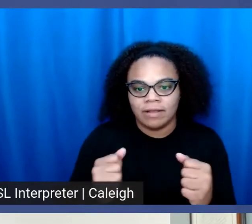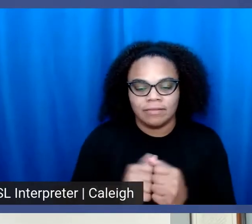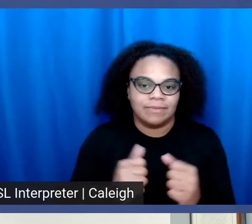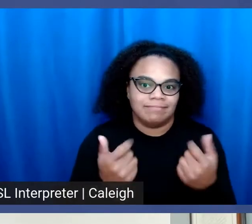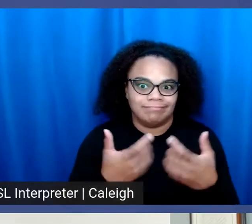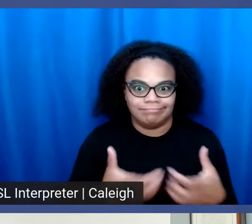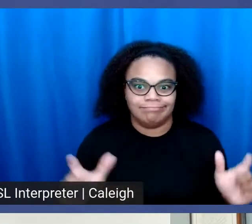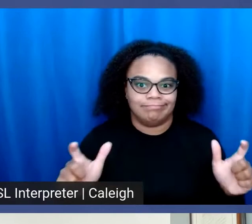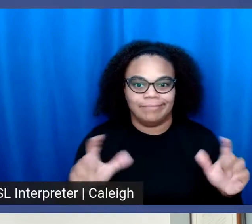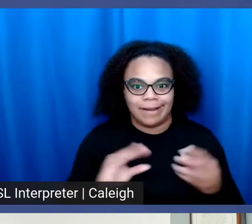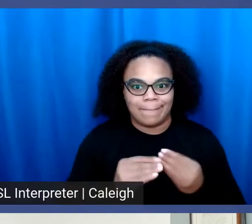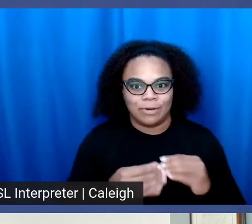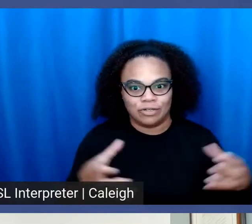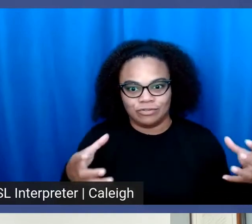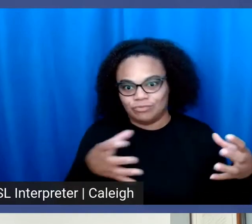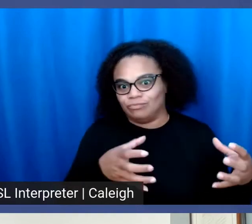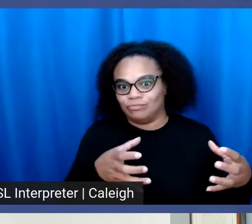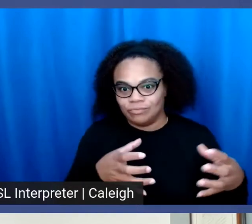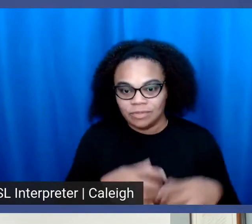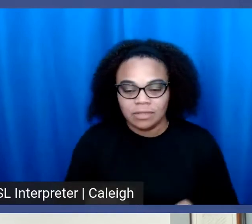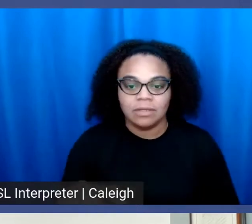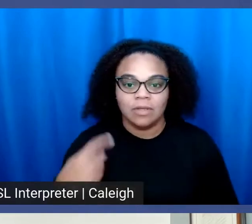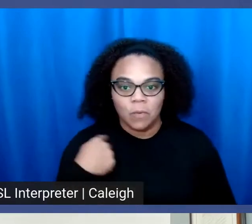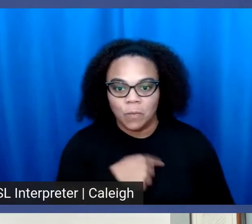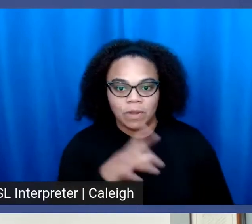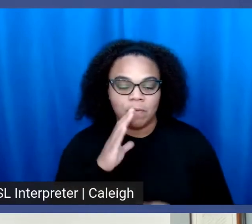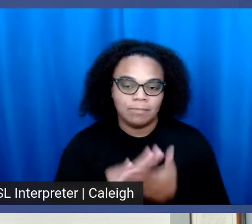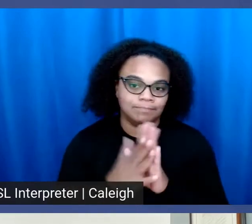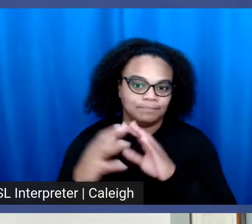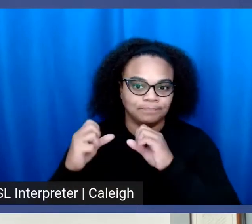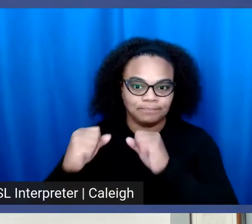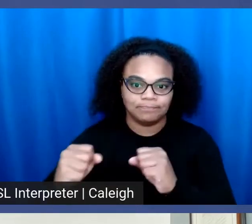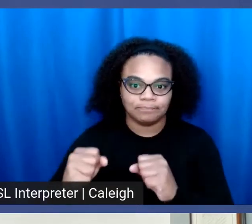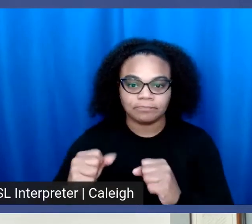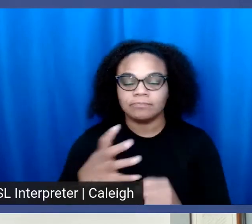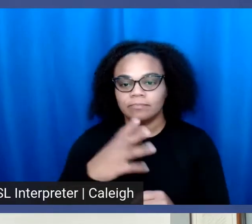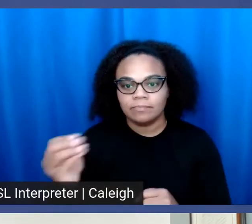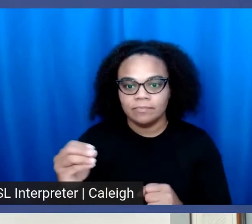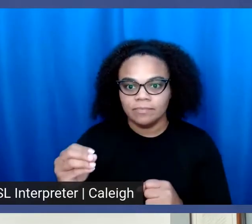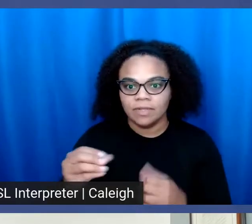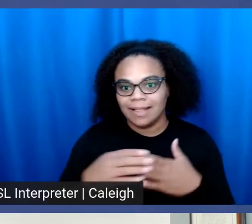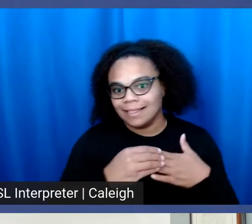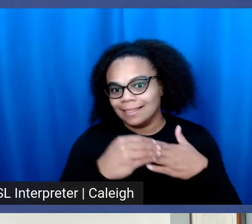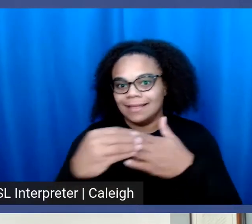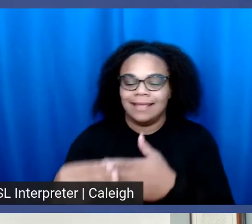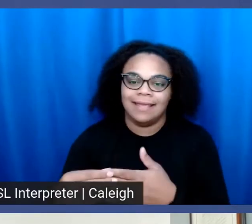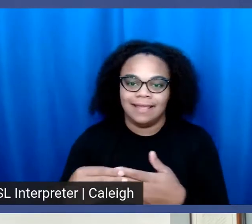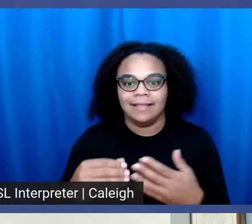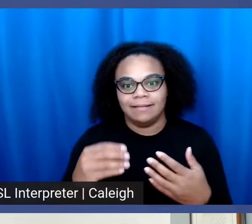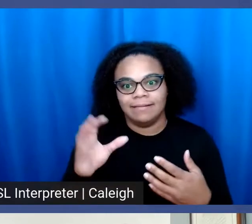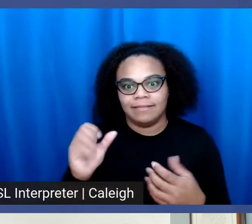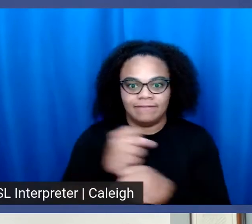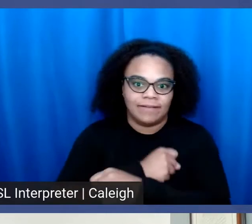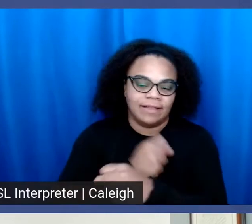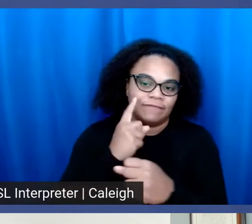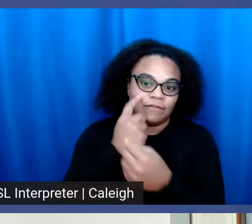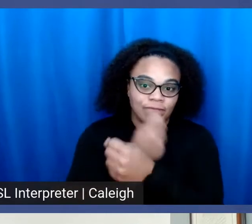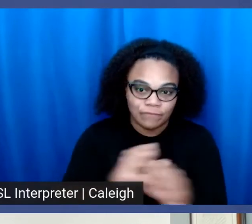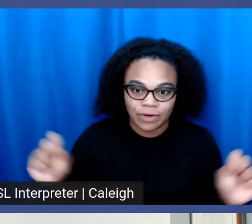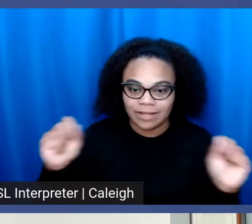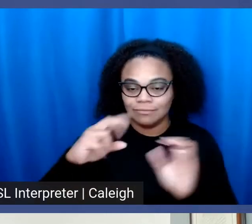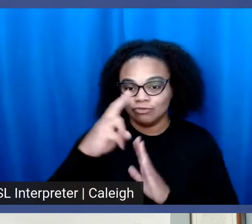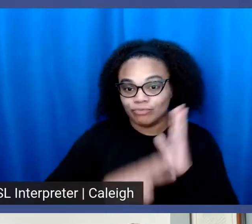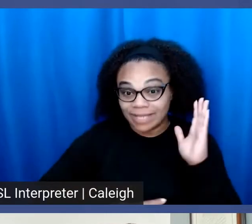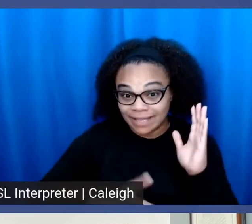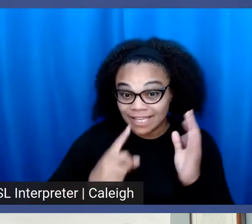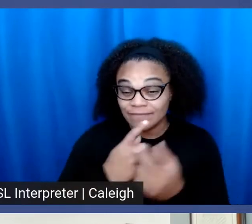this, and we will once again kind of champion the idea of freedom to read for all, free access to ideas,